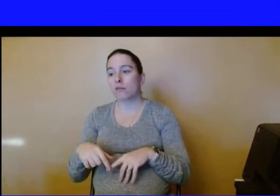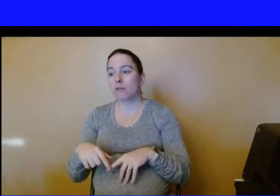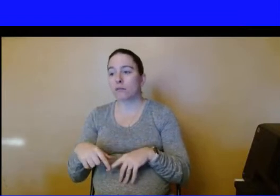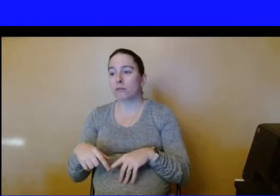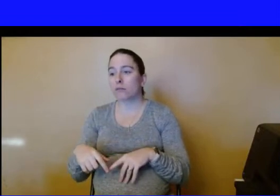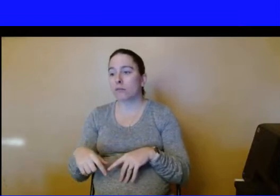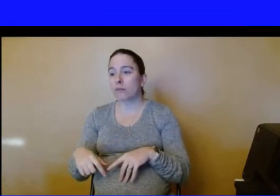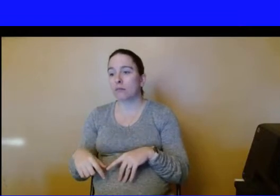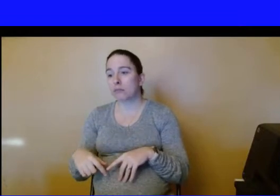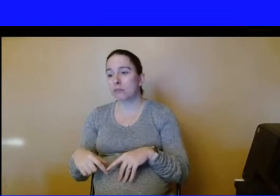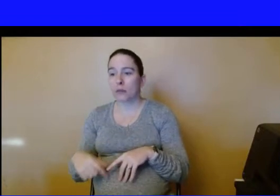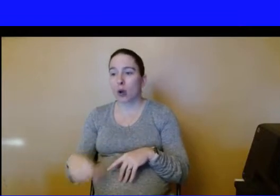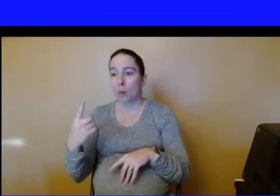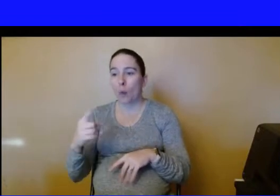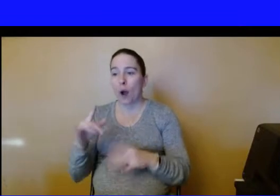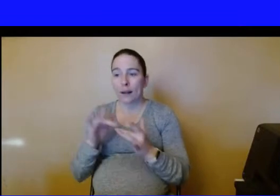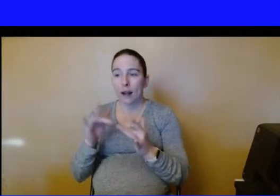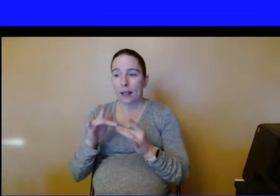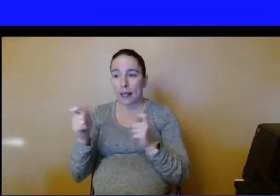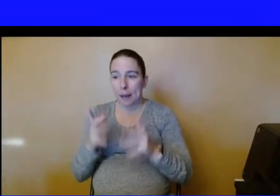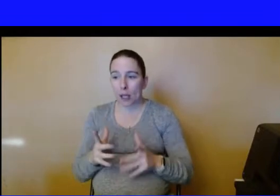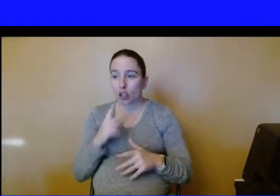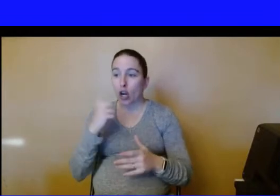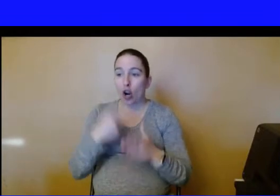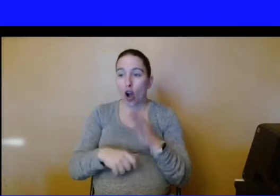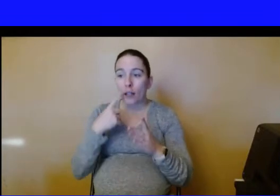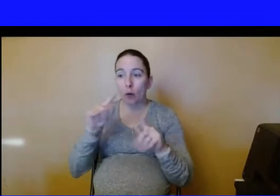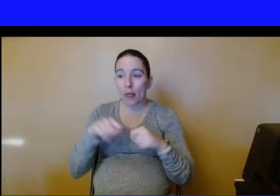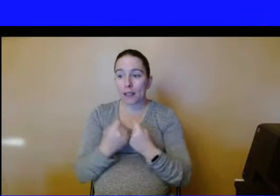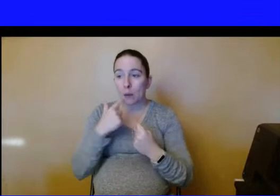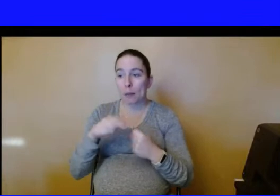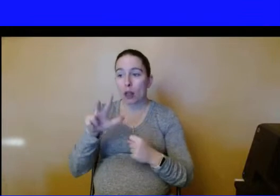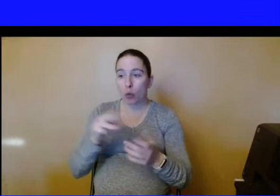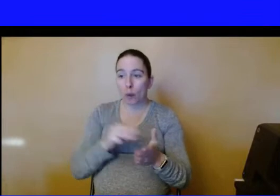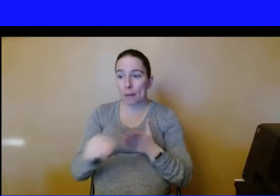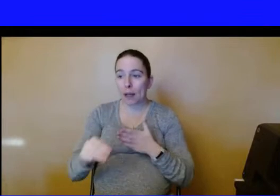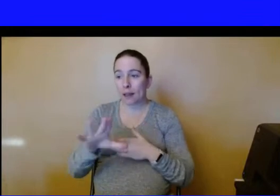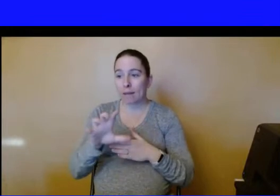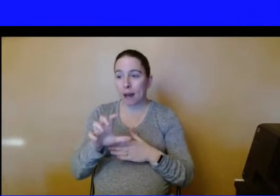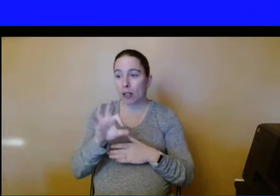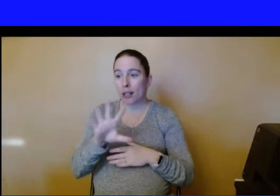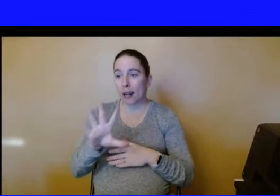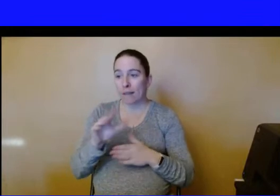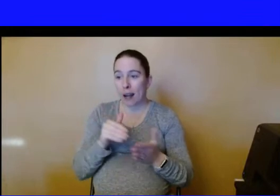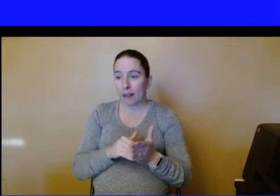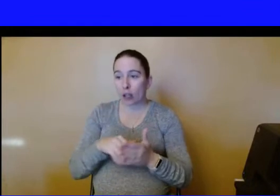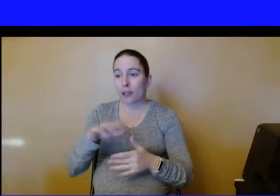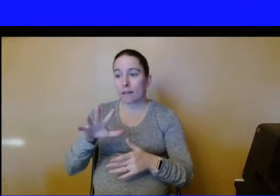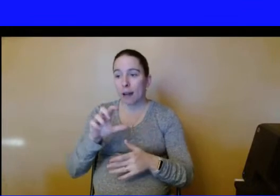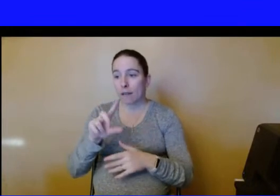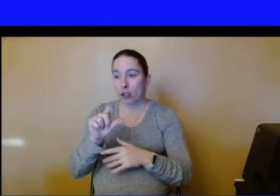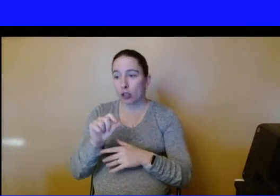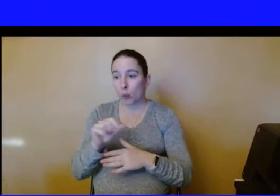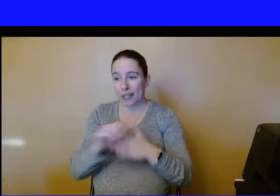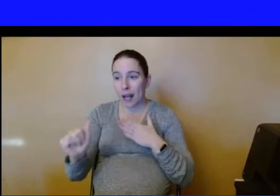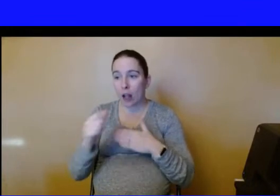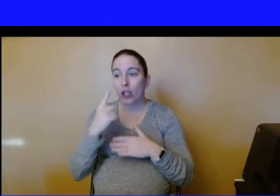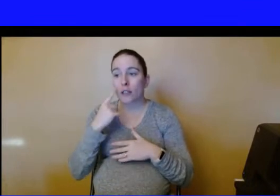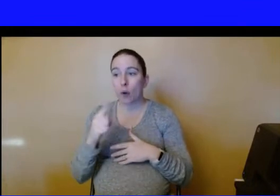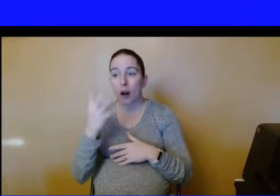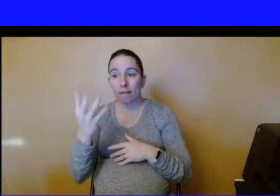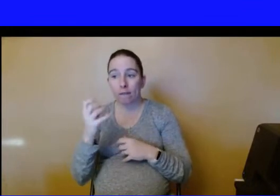unique patients receiving Pathway Home services between February of 2019 and June